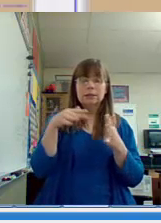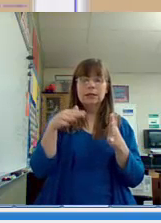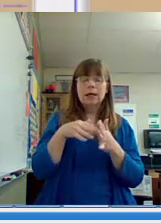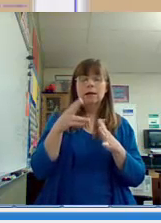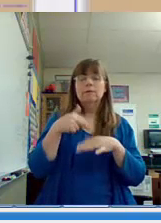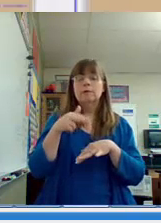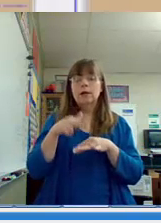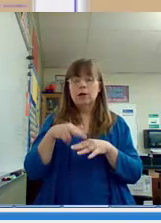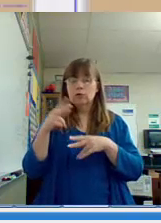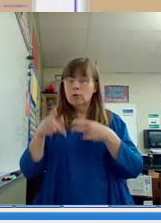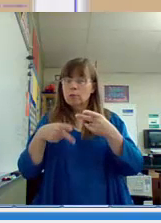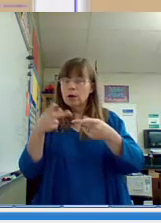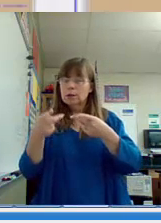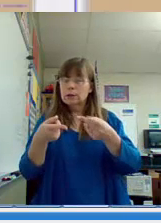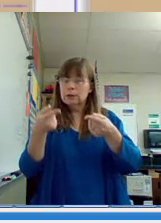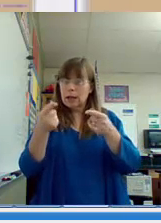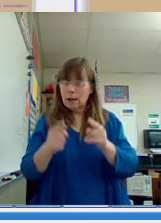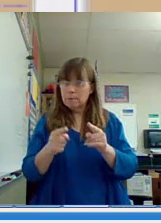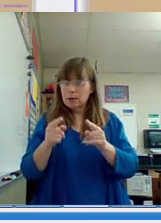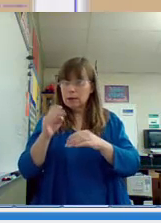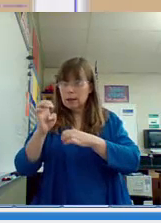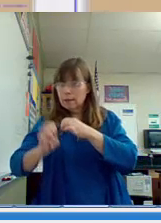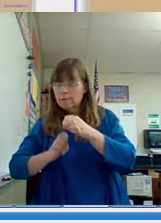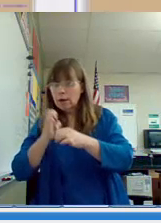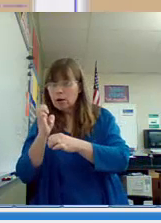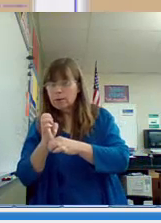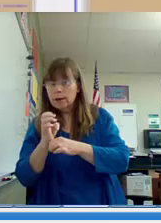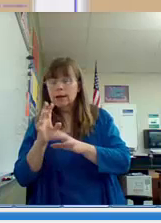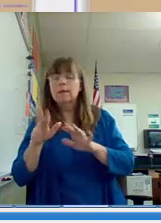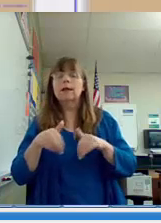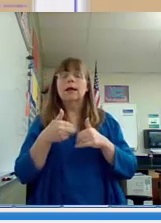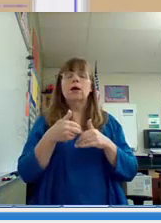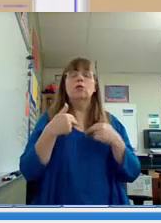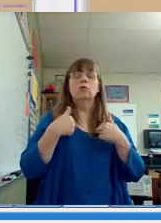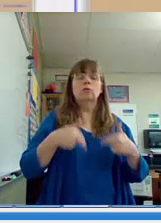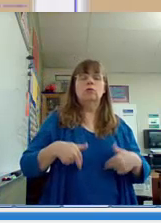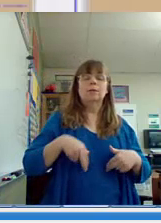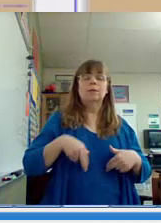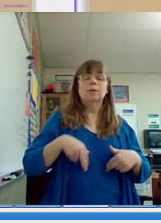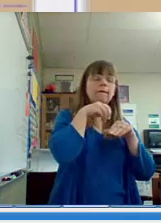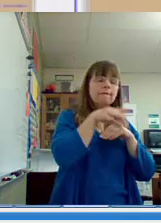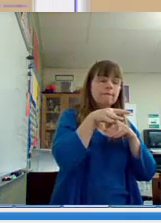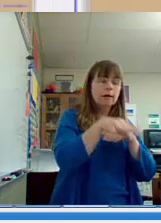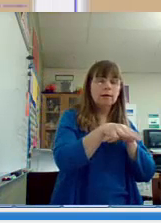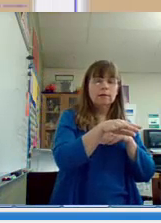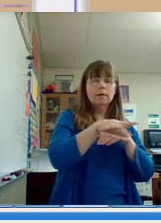them. So environmental science is basically studying how humans affect our planet.